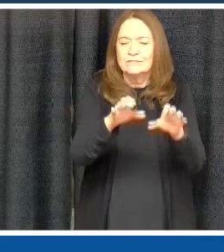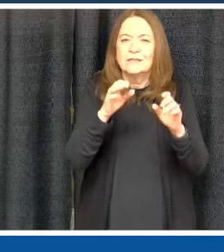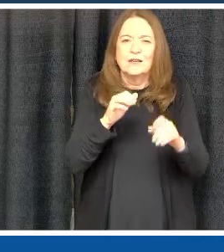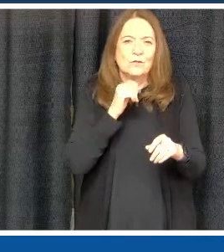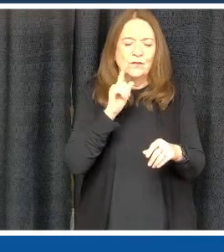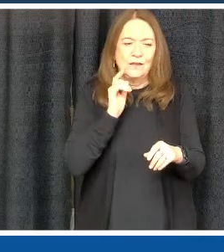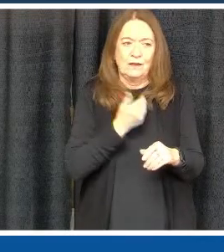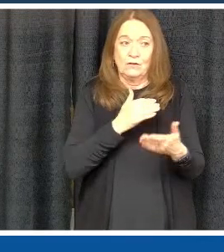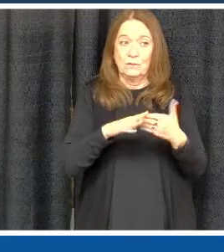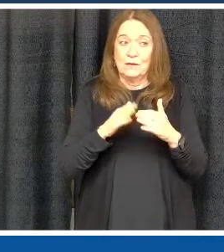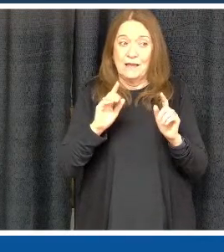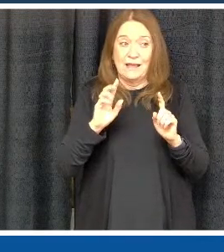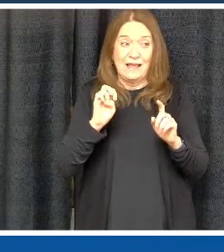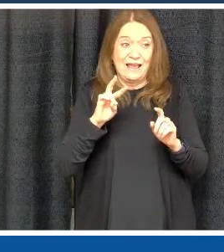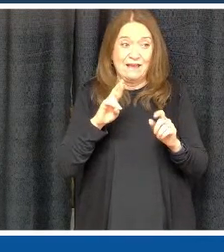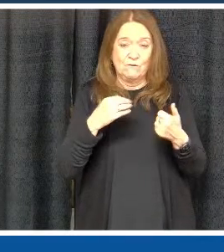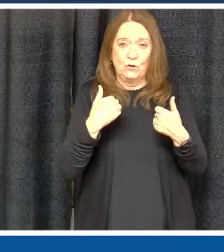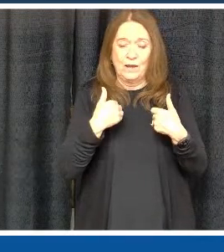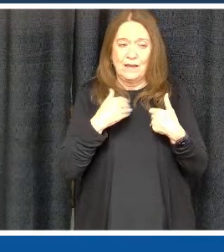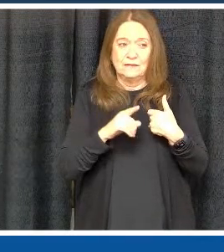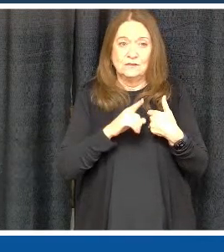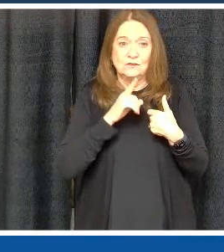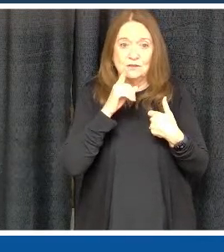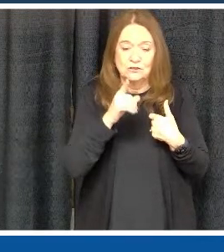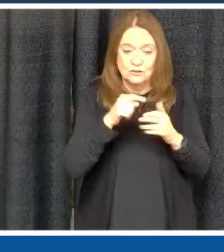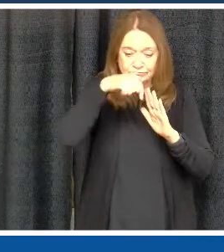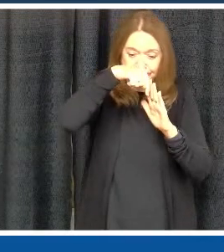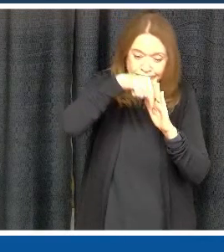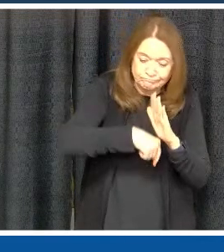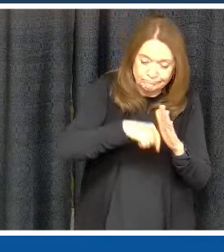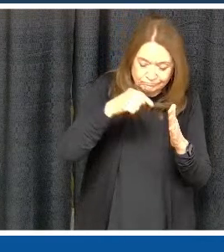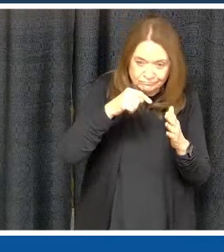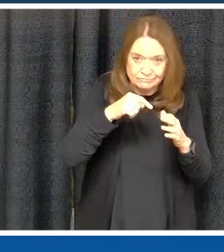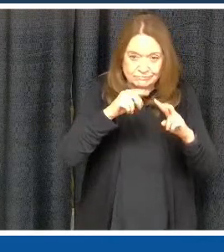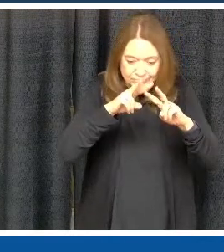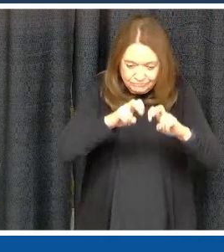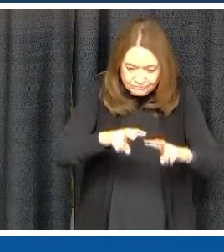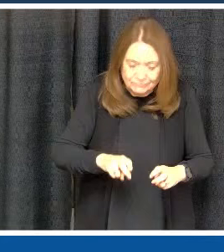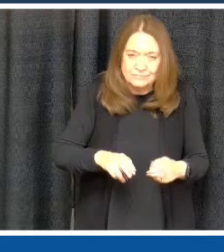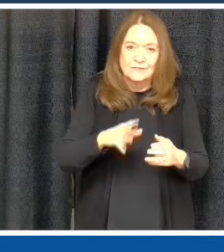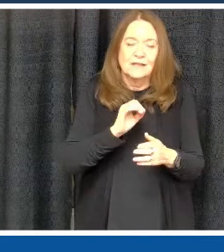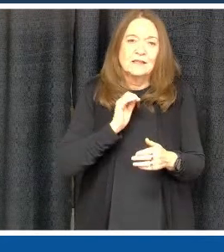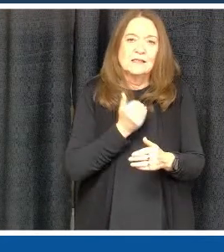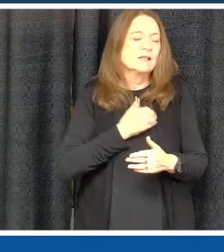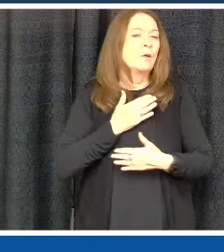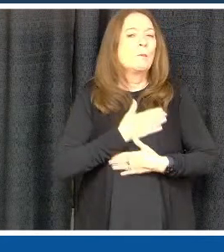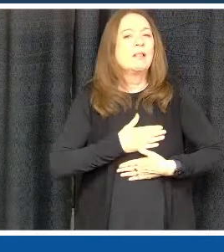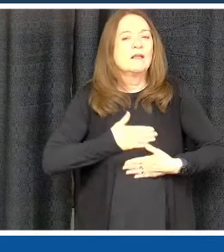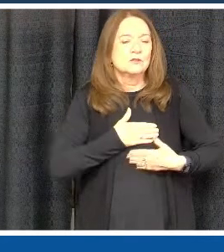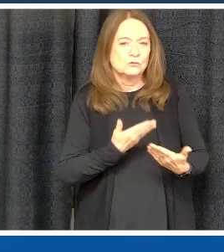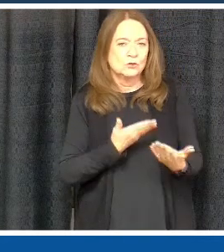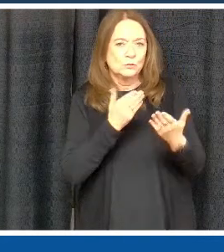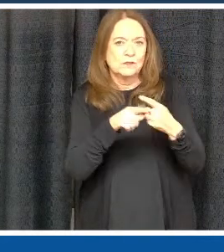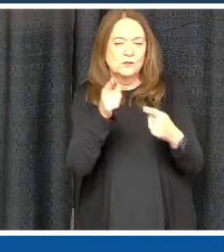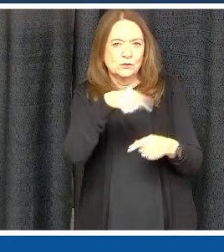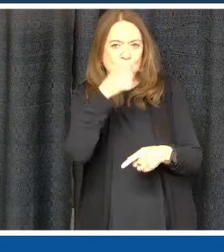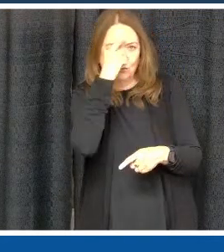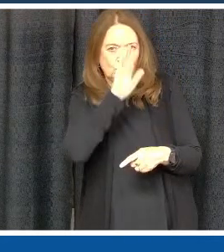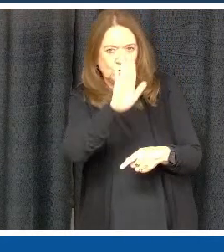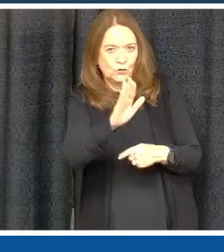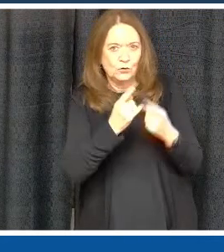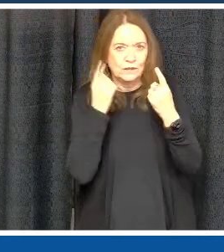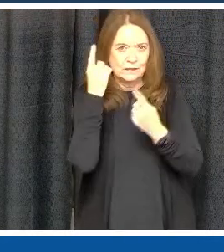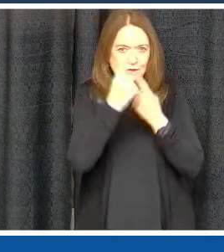such a under the hood kind of check that this is, and it is our pleasure to present it to you for your consideration.